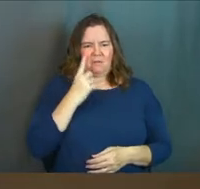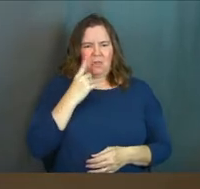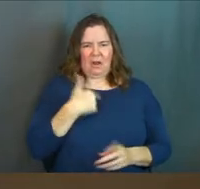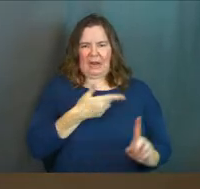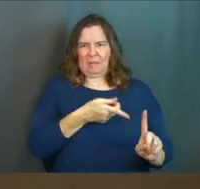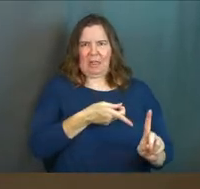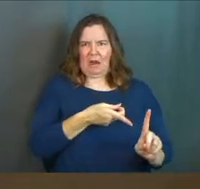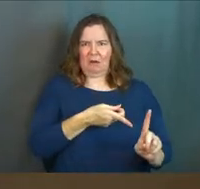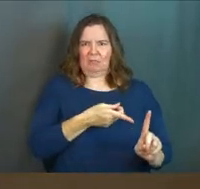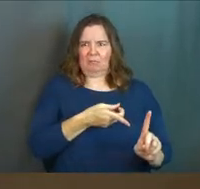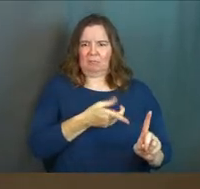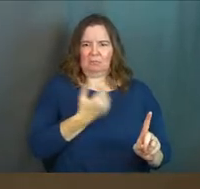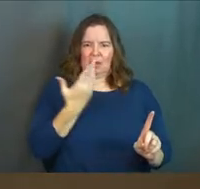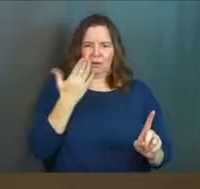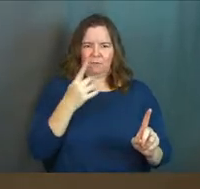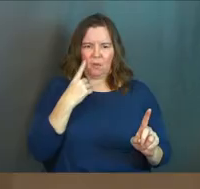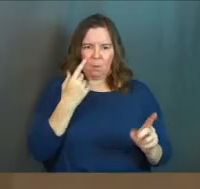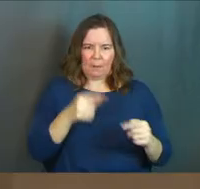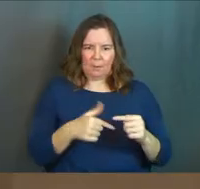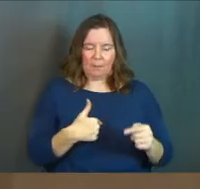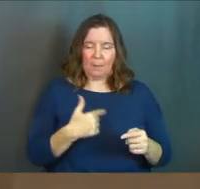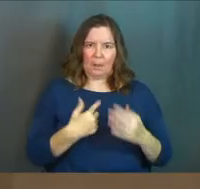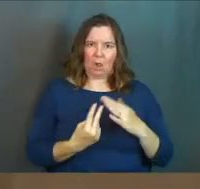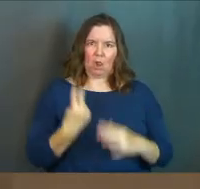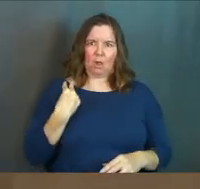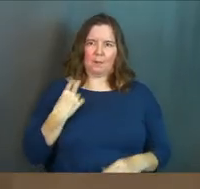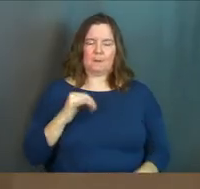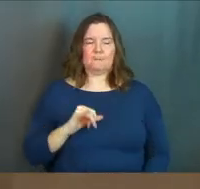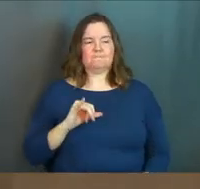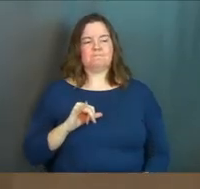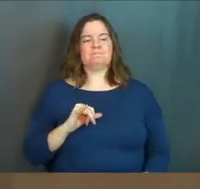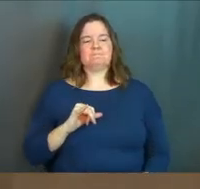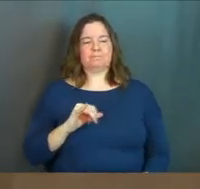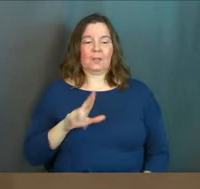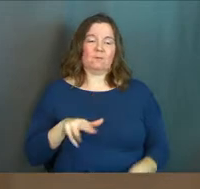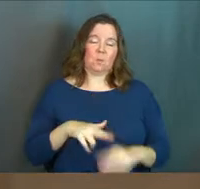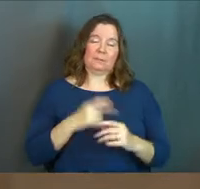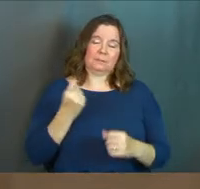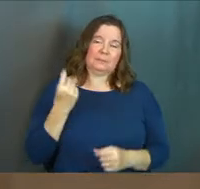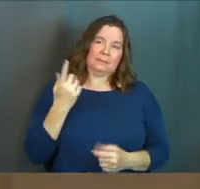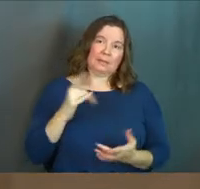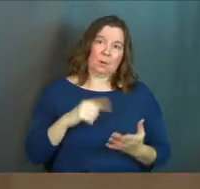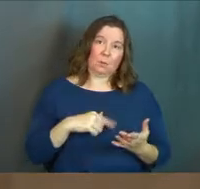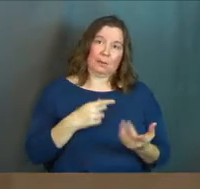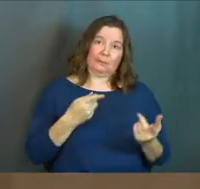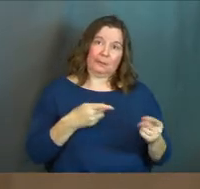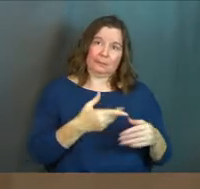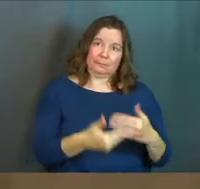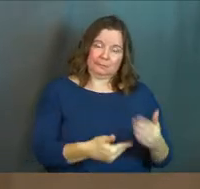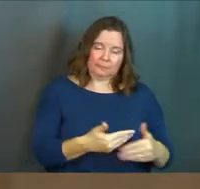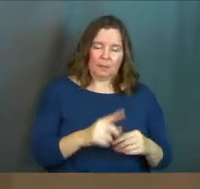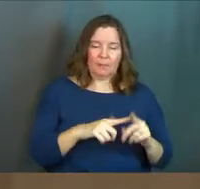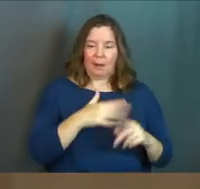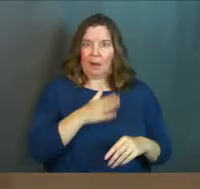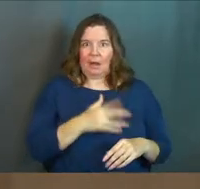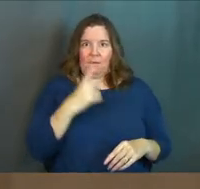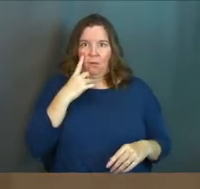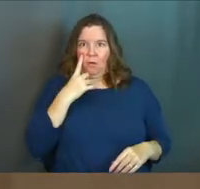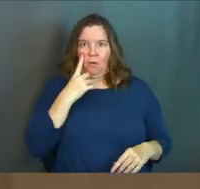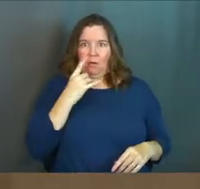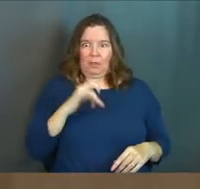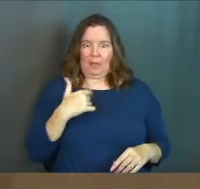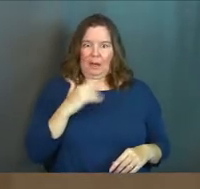I never thought I'd be there, you know? But, you know, looking back, looking at the route I was on, of course, that's where it ends up. But I never